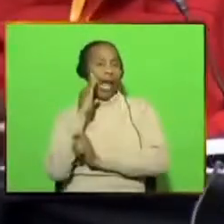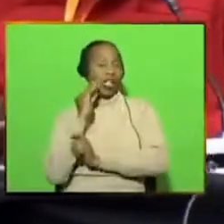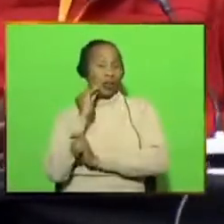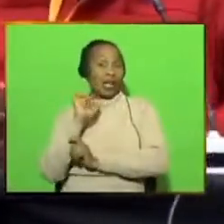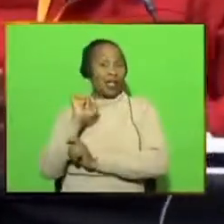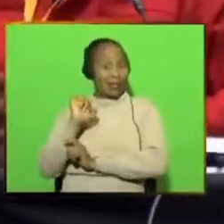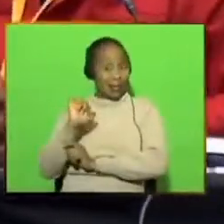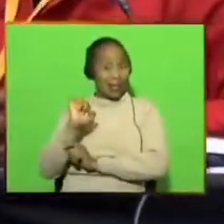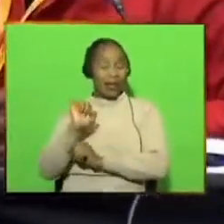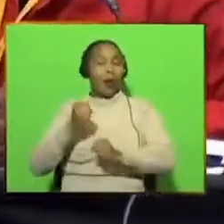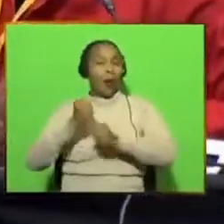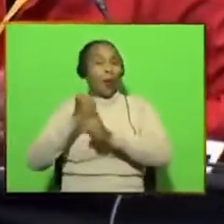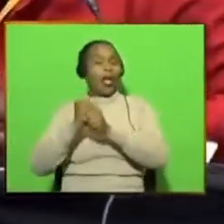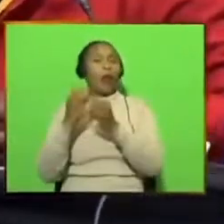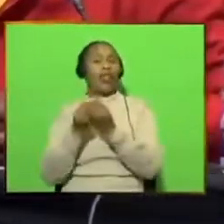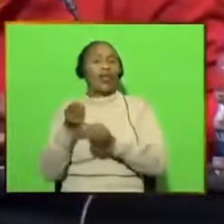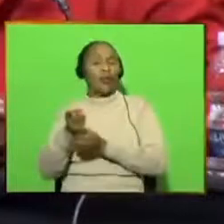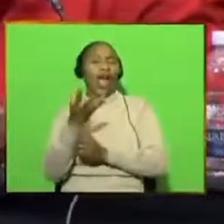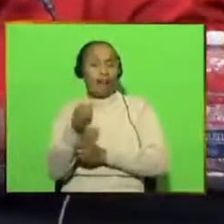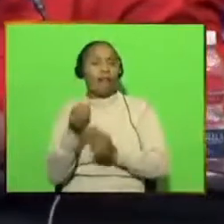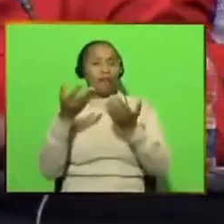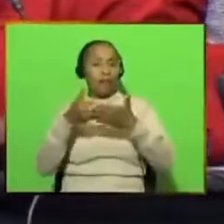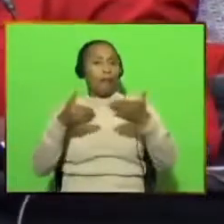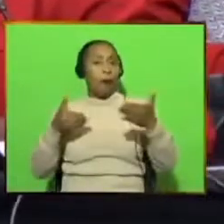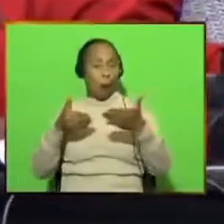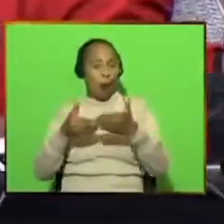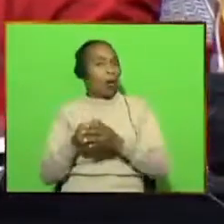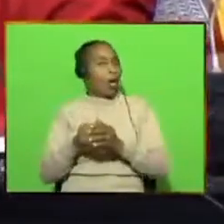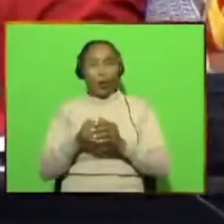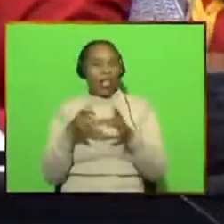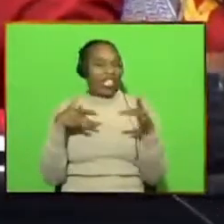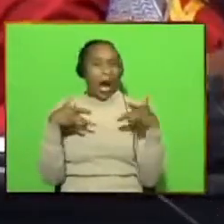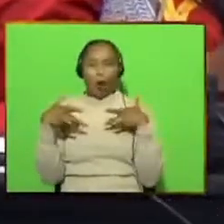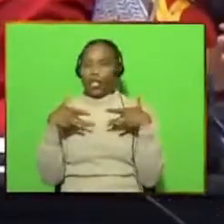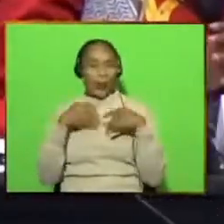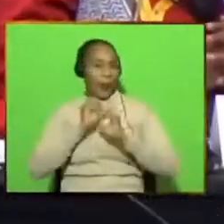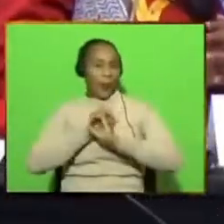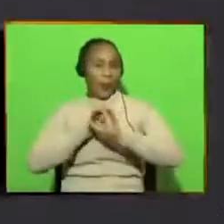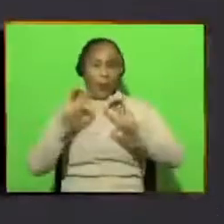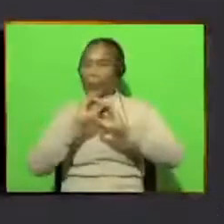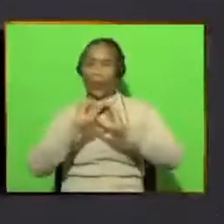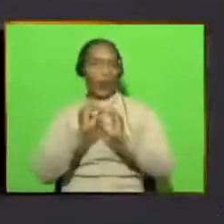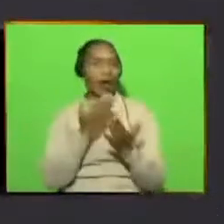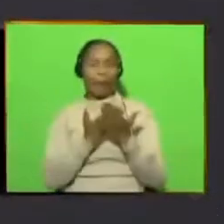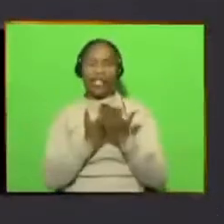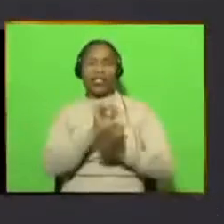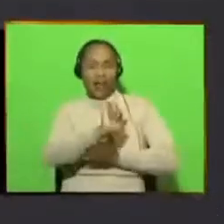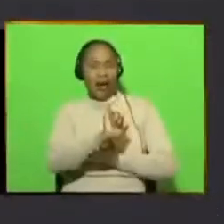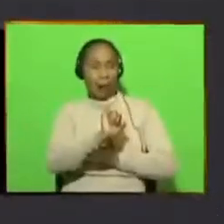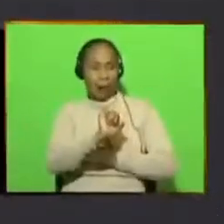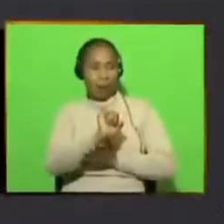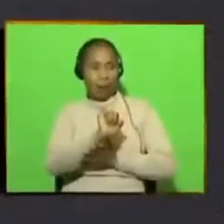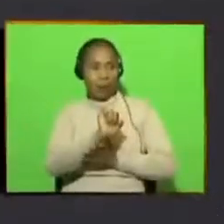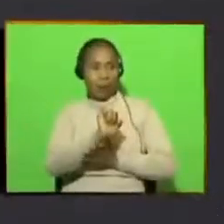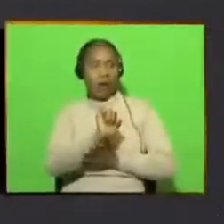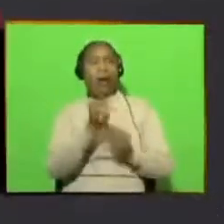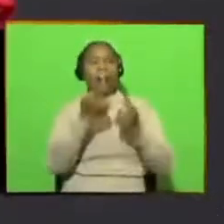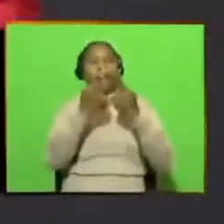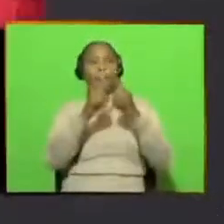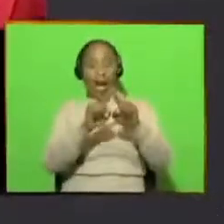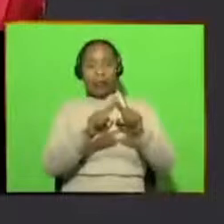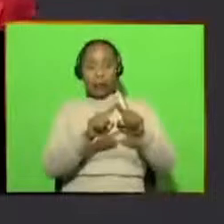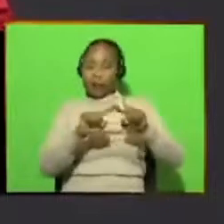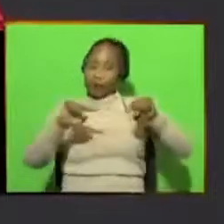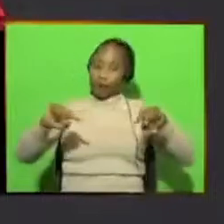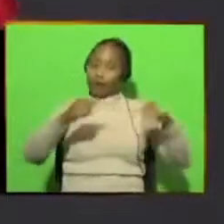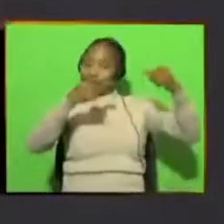of working with you even before, and we do not doubt your capacity. Our contestation of